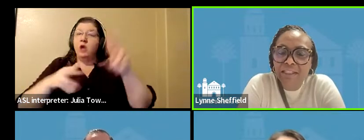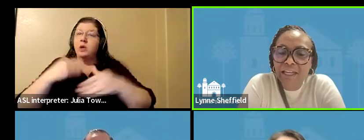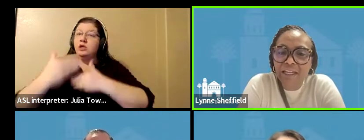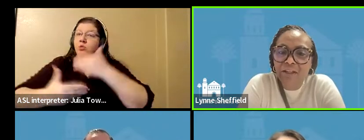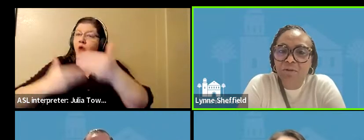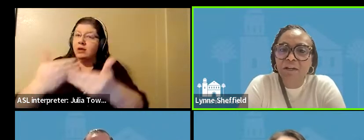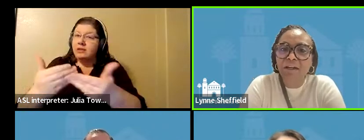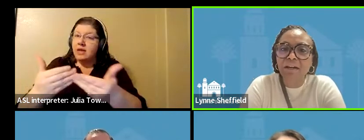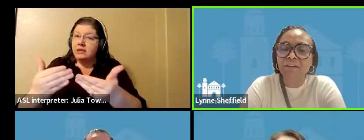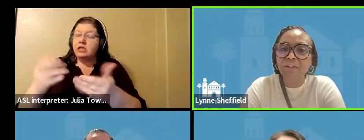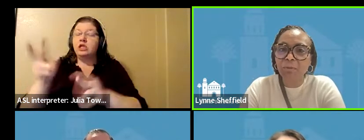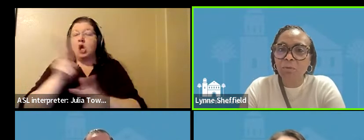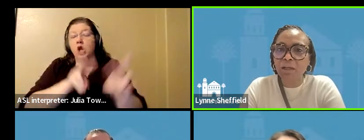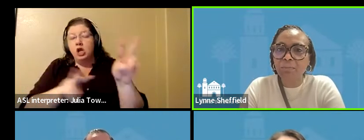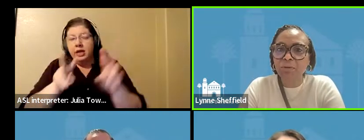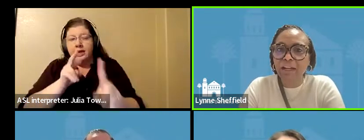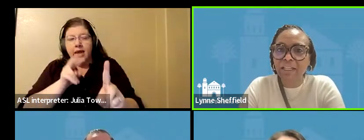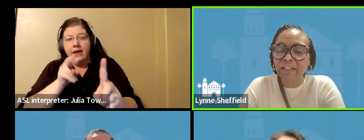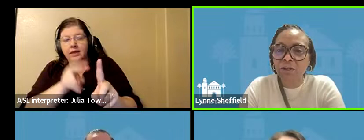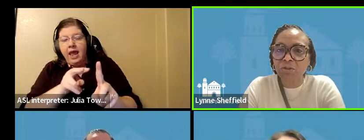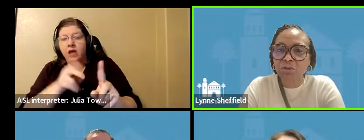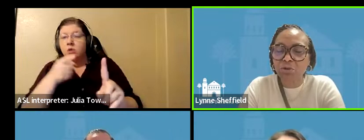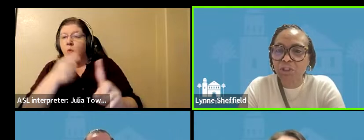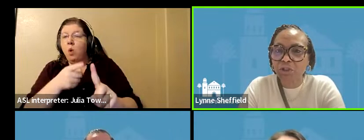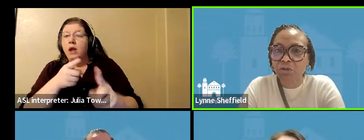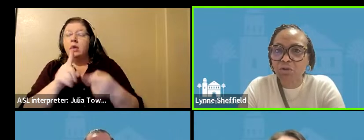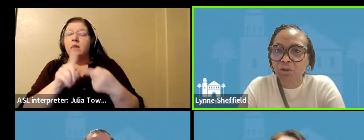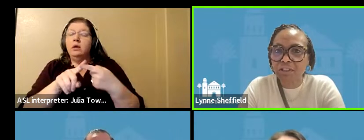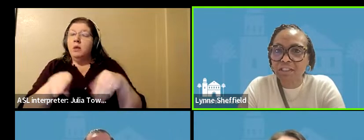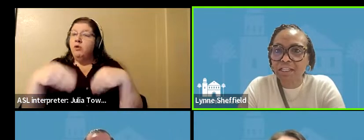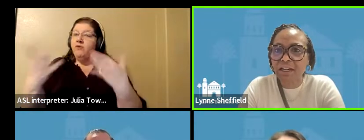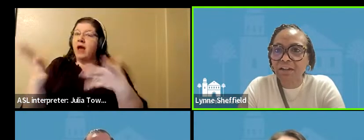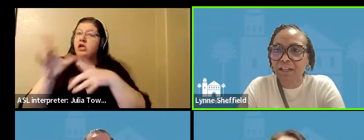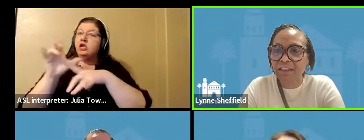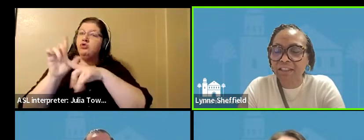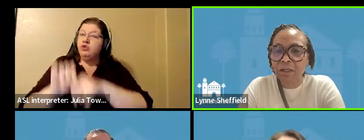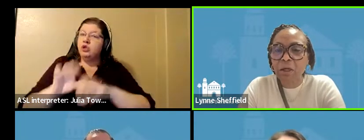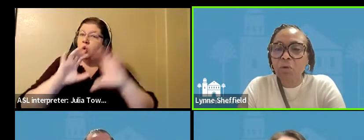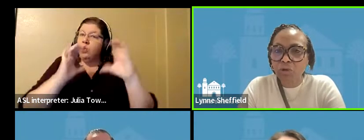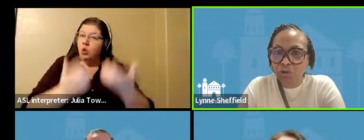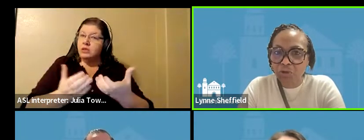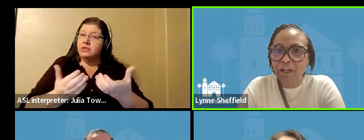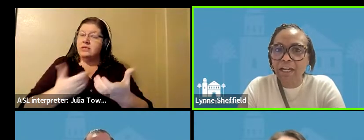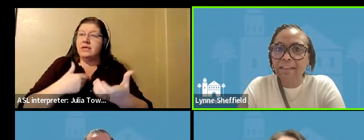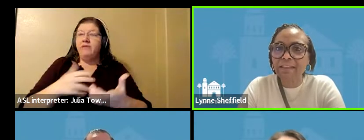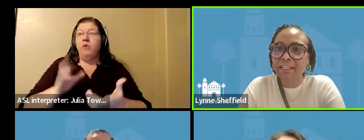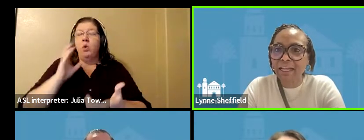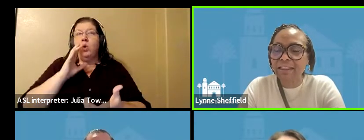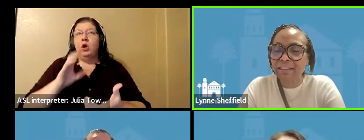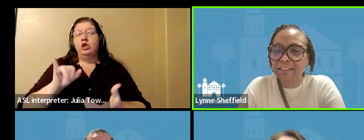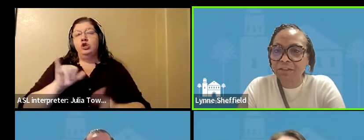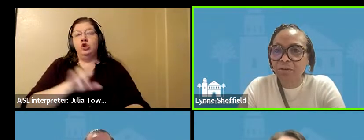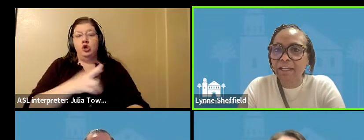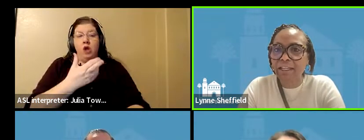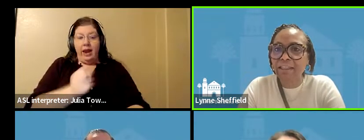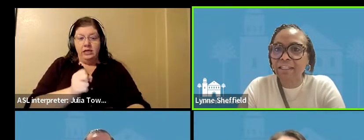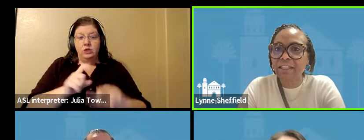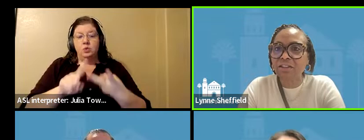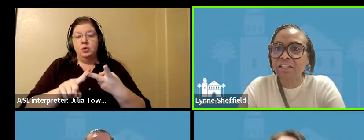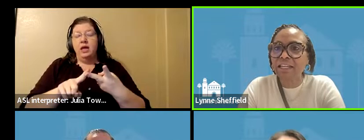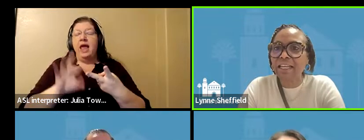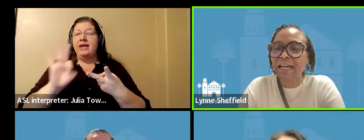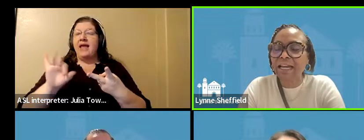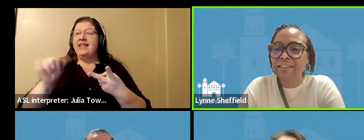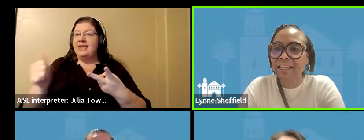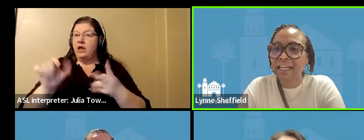looking at the angle of, number one, providing those traditional courses in our junior high, then 9th and 10th grade, and